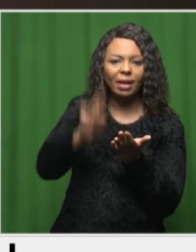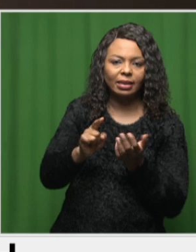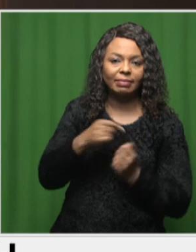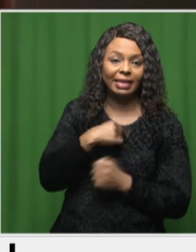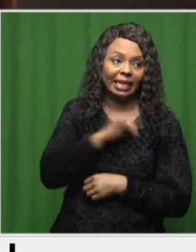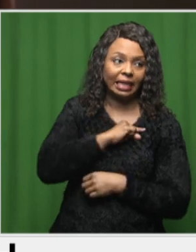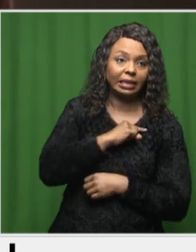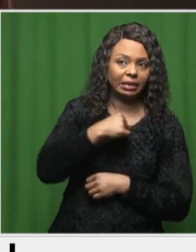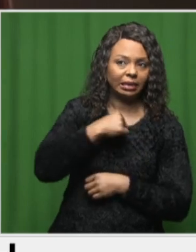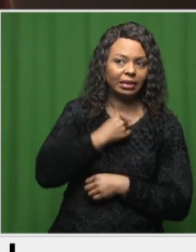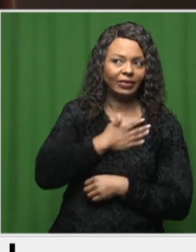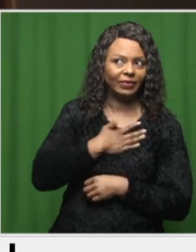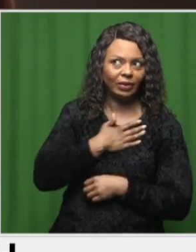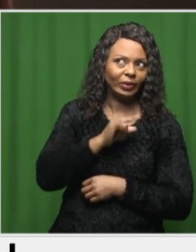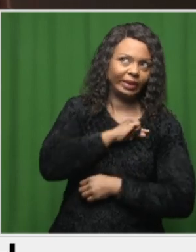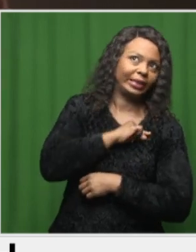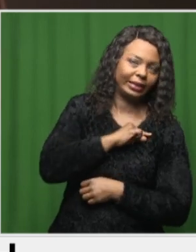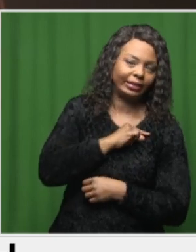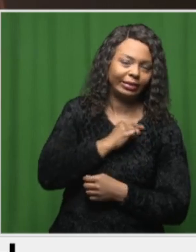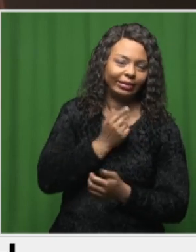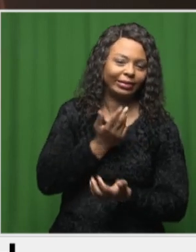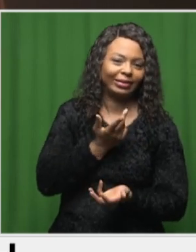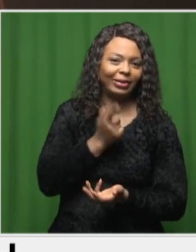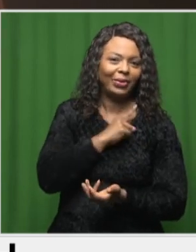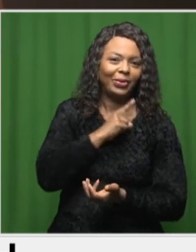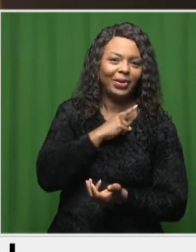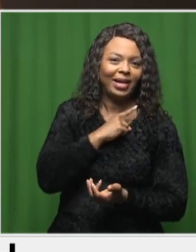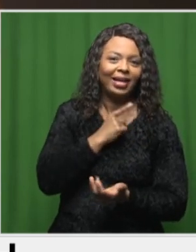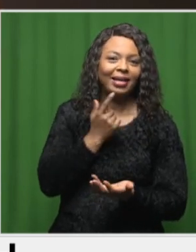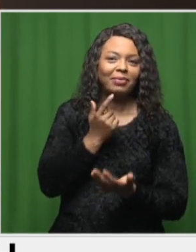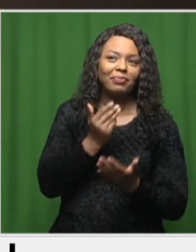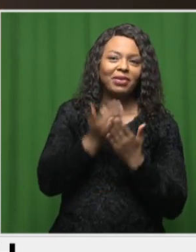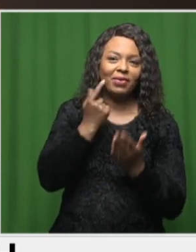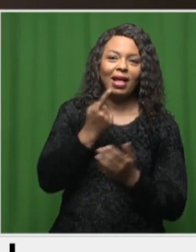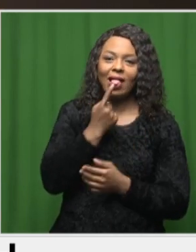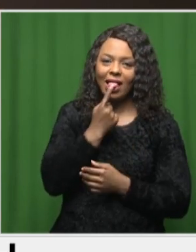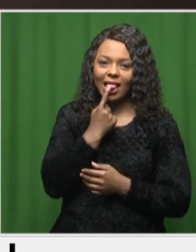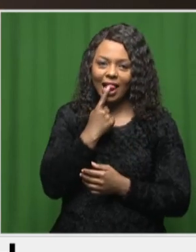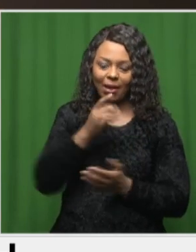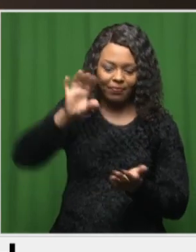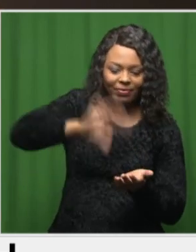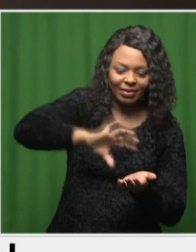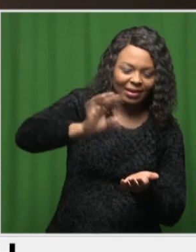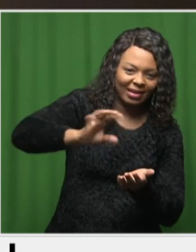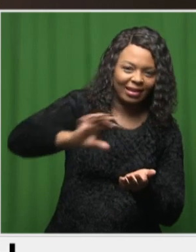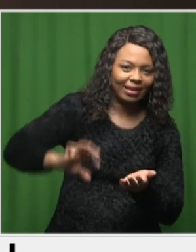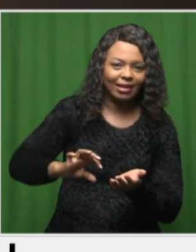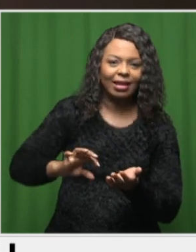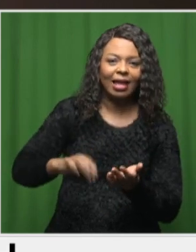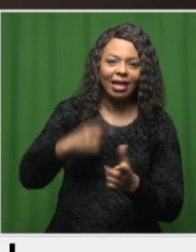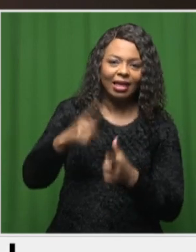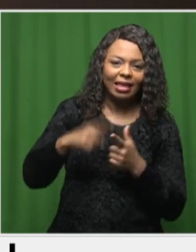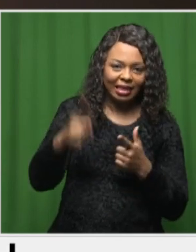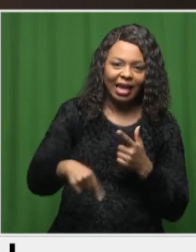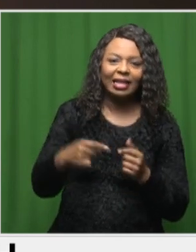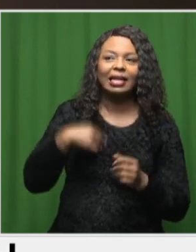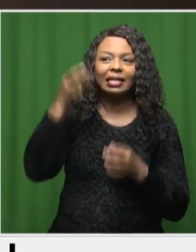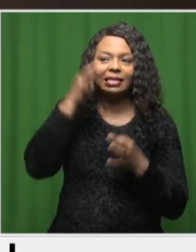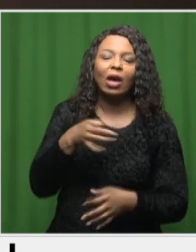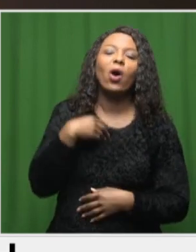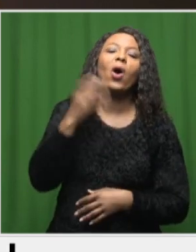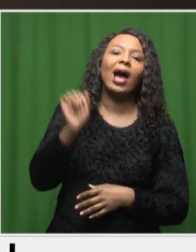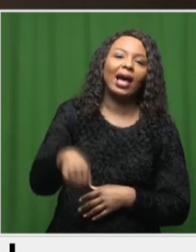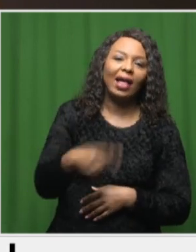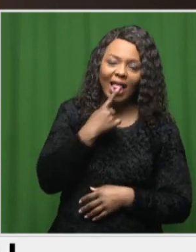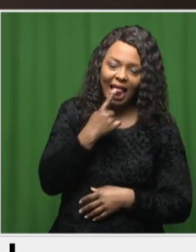of this, I must say. I'm one of those people that before I even taste the food, I've already put salt on top of it, and then I'll decide to taste it. But I'm trying to